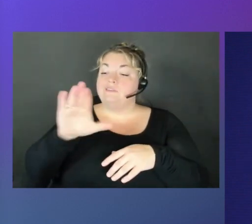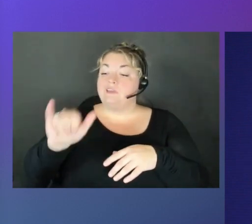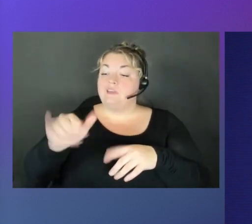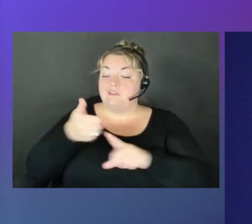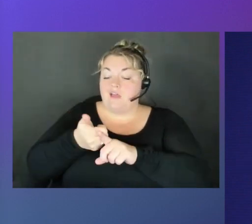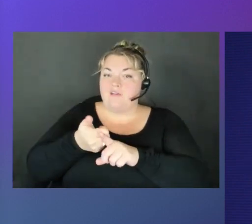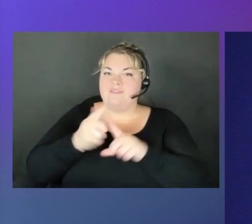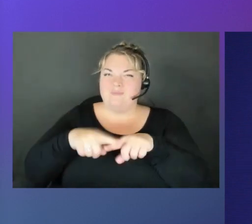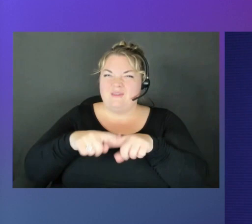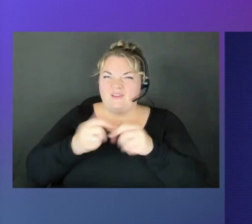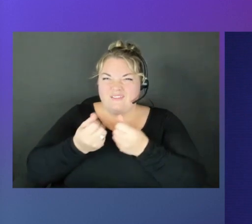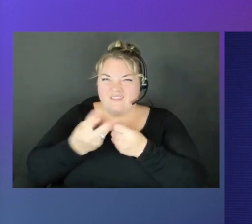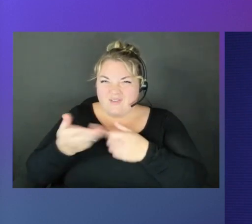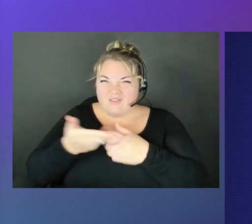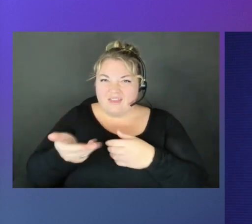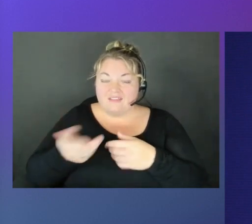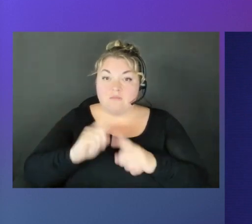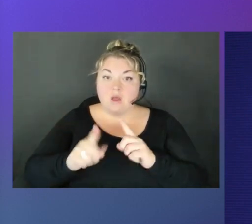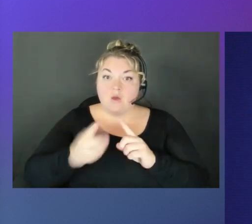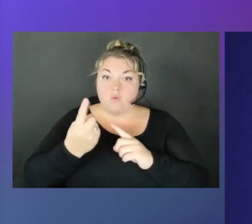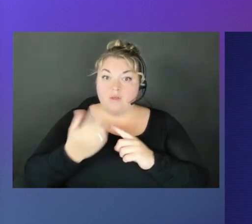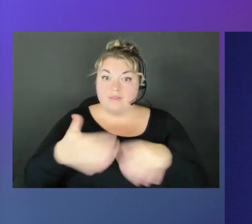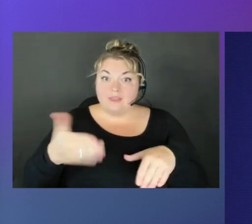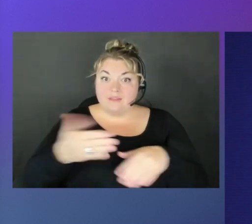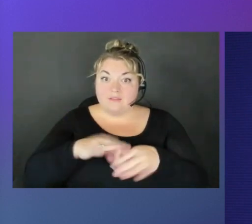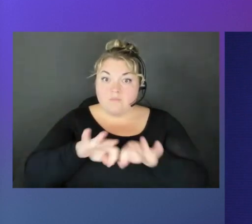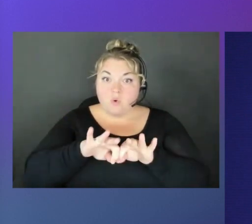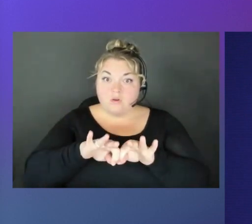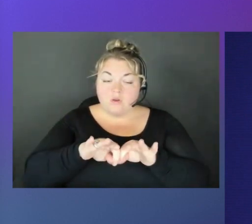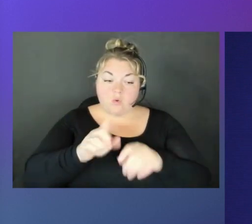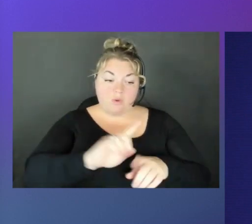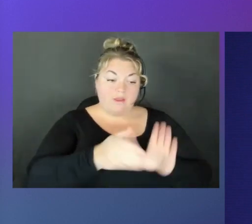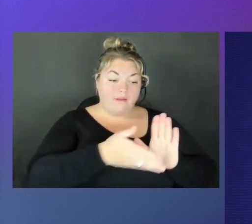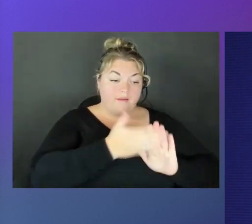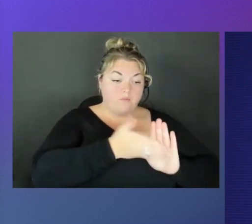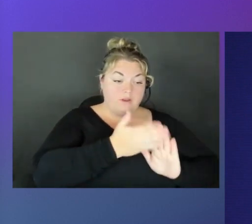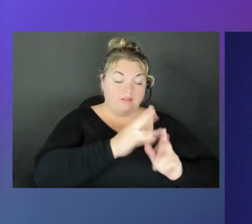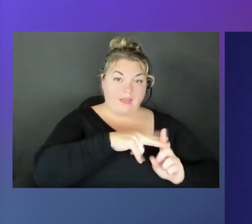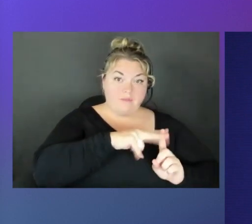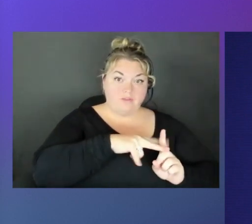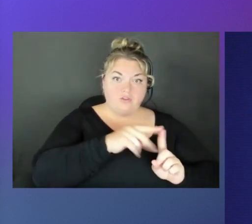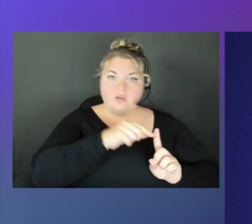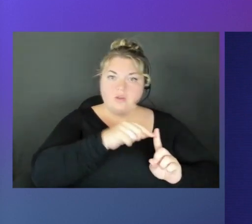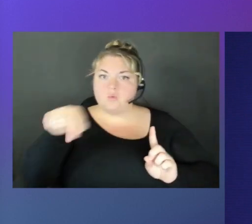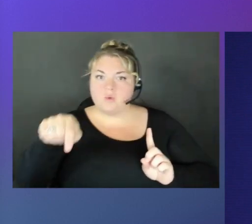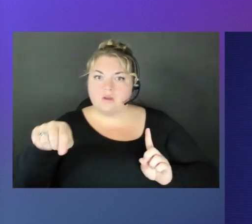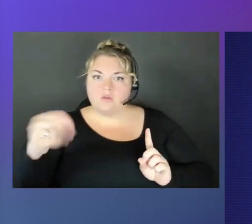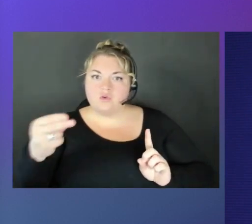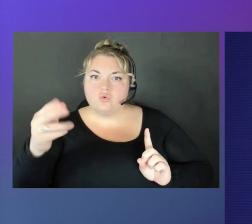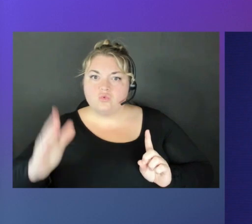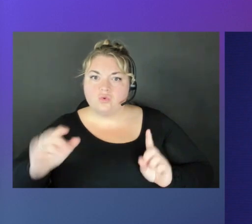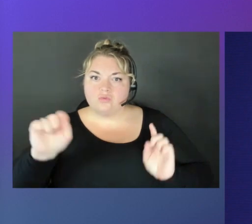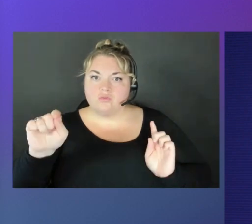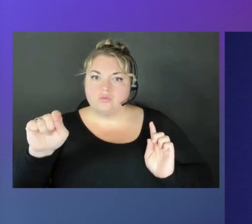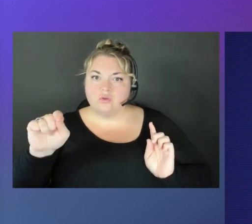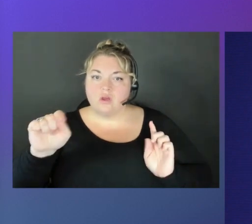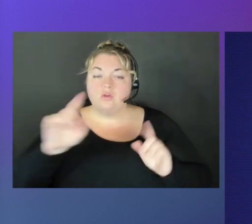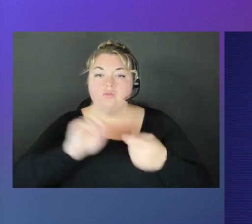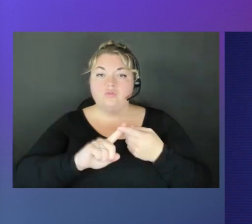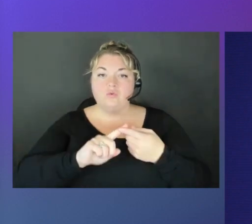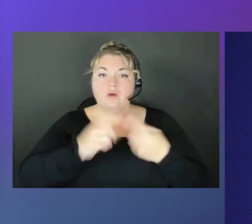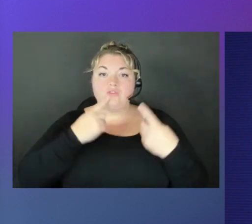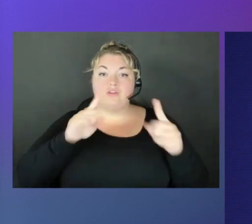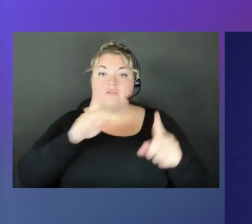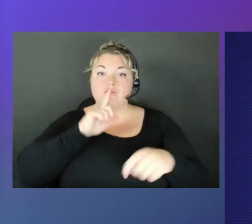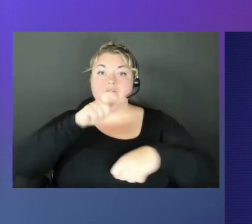most important is the distance between where an application is running and where its end users are. So in order for our customers to achieve real-time results,